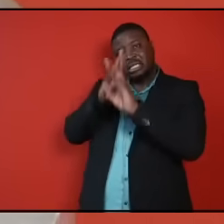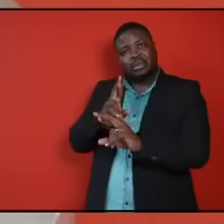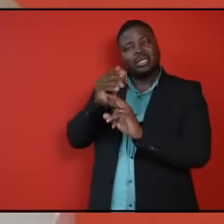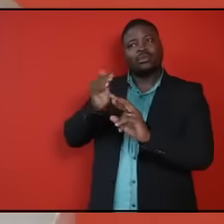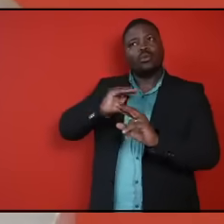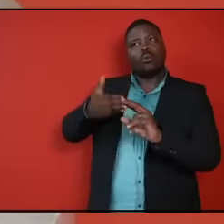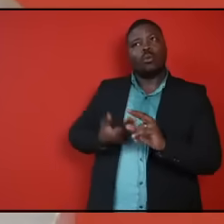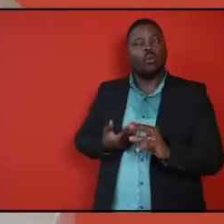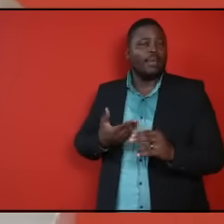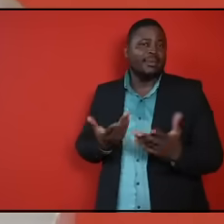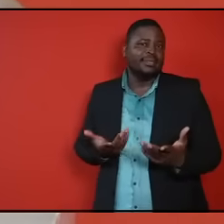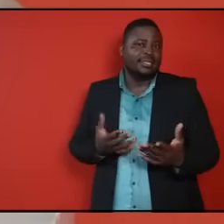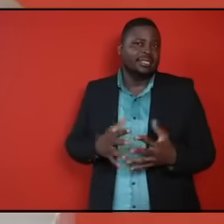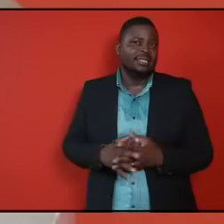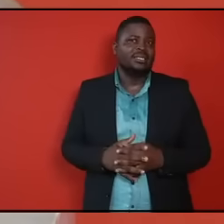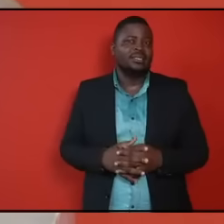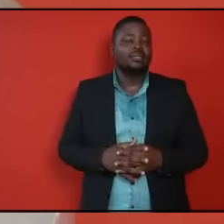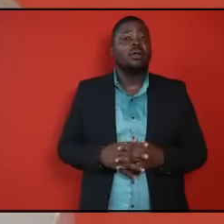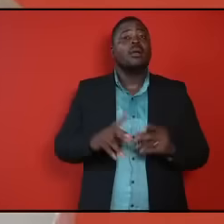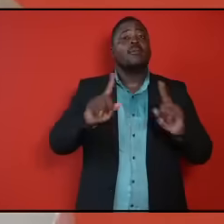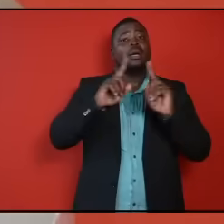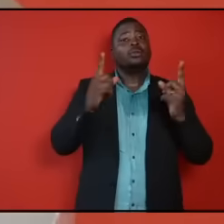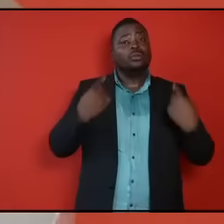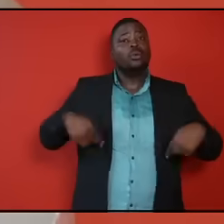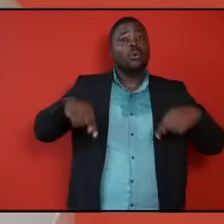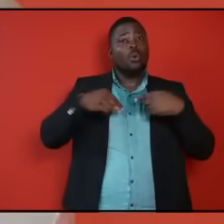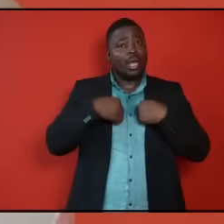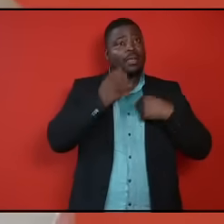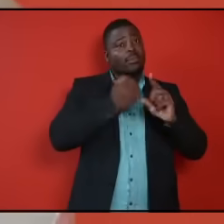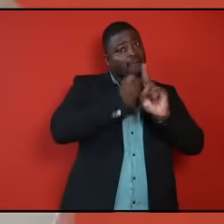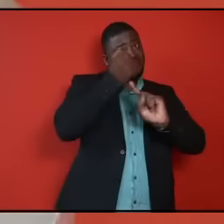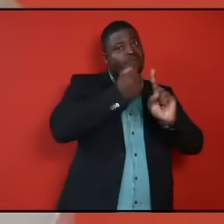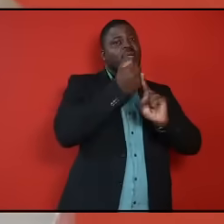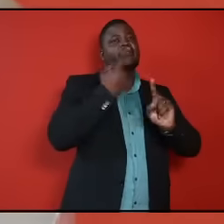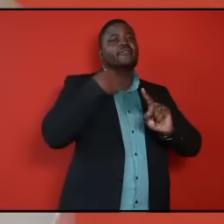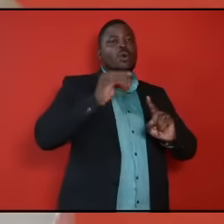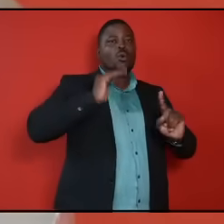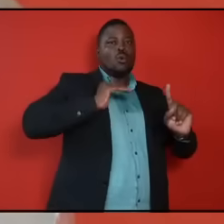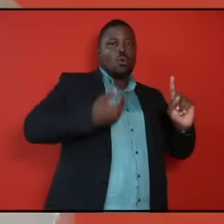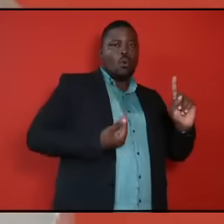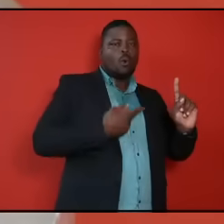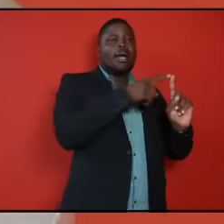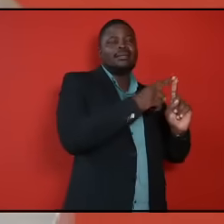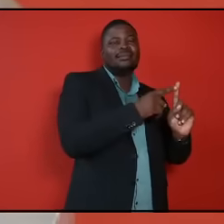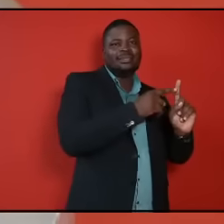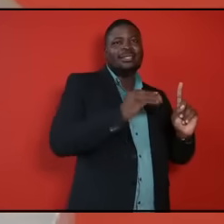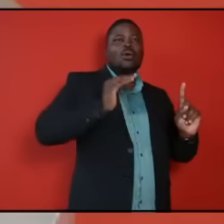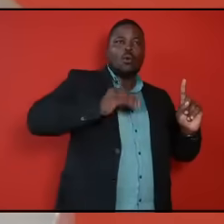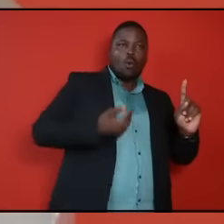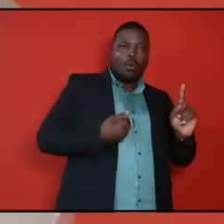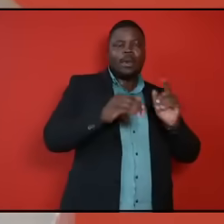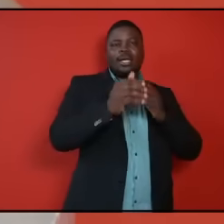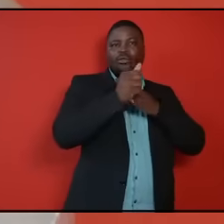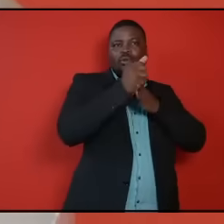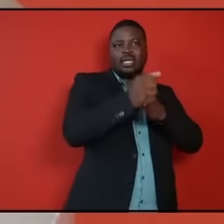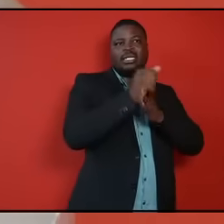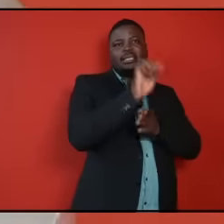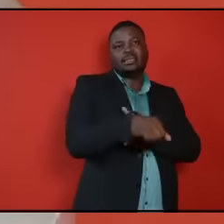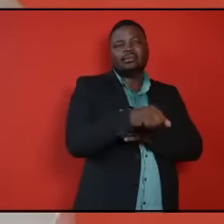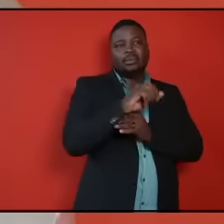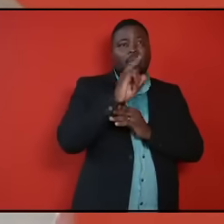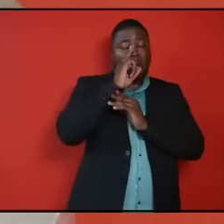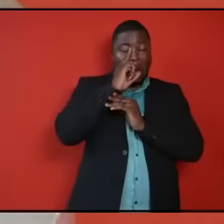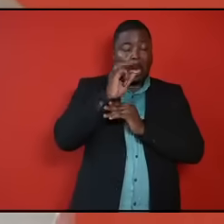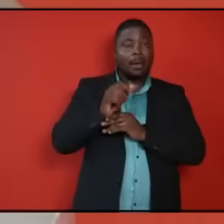Because we fought for a woman to lead there. And she should, through her actions, be demonstrating to